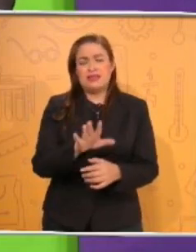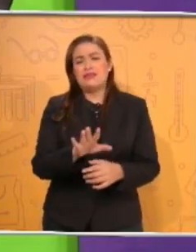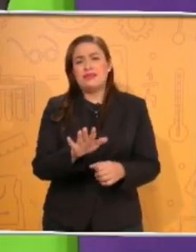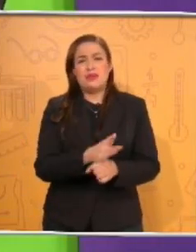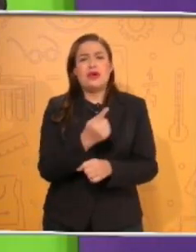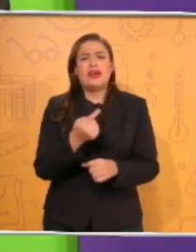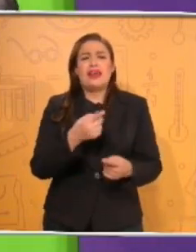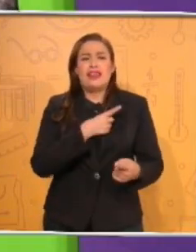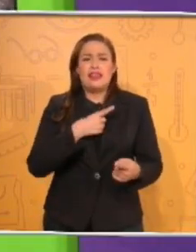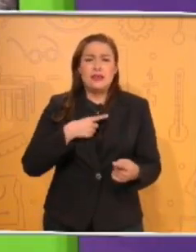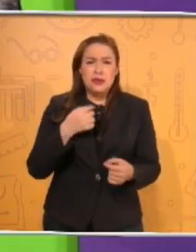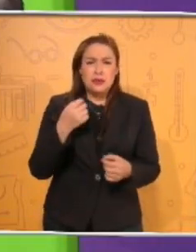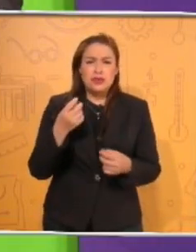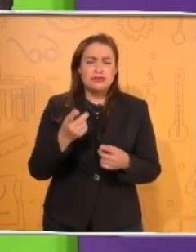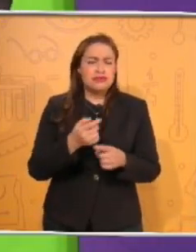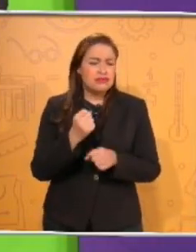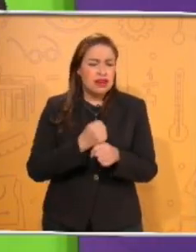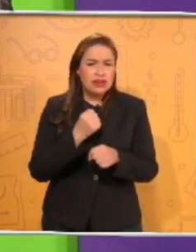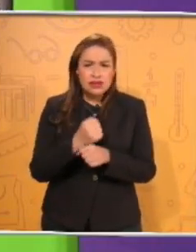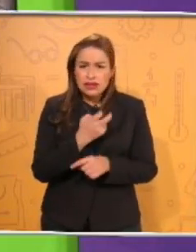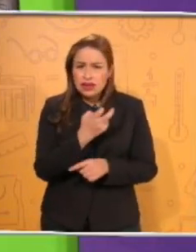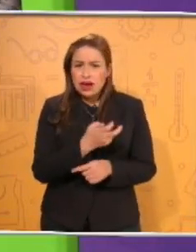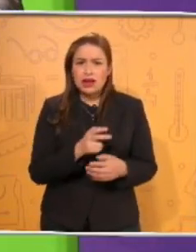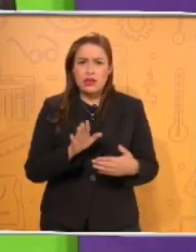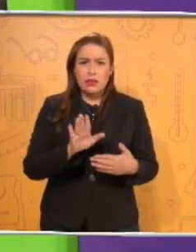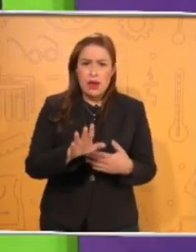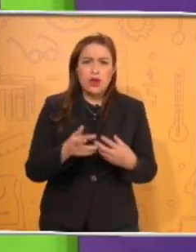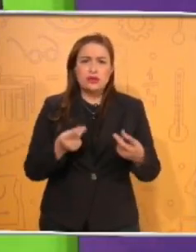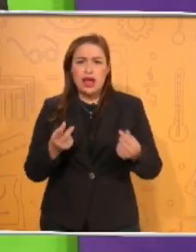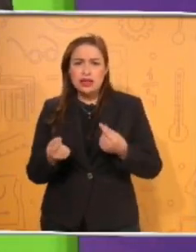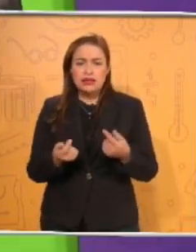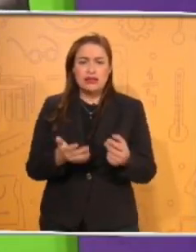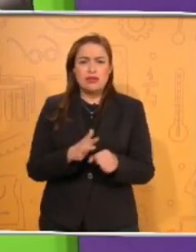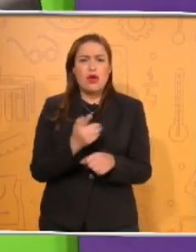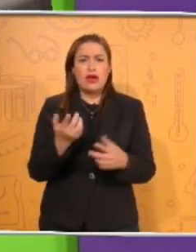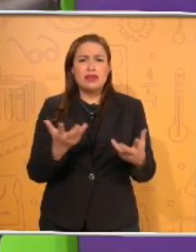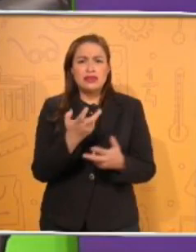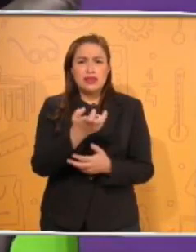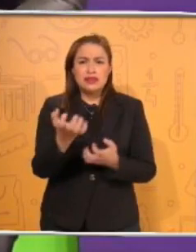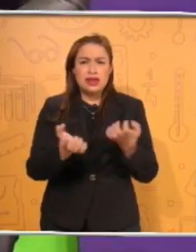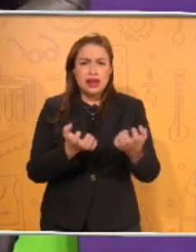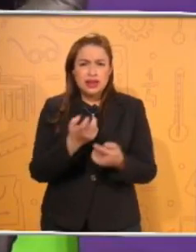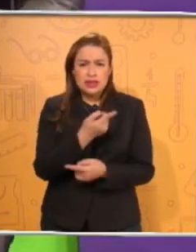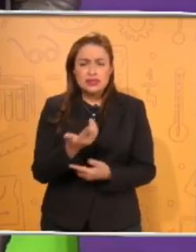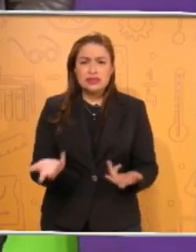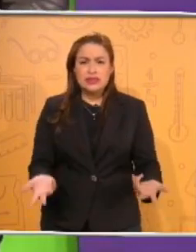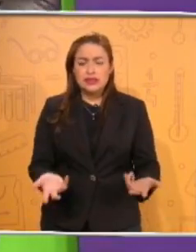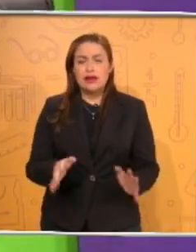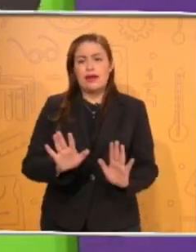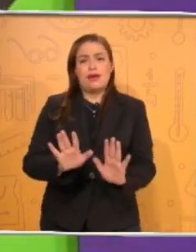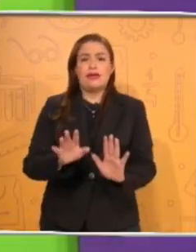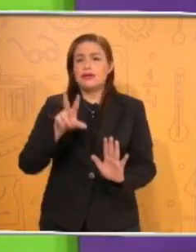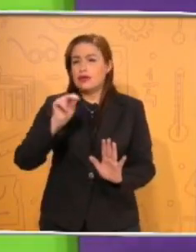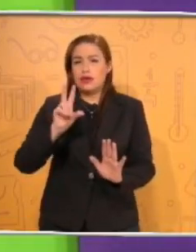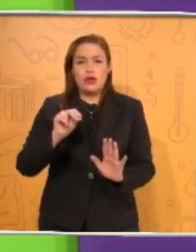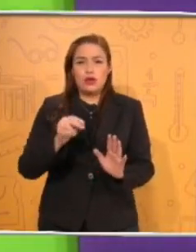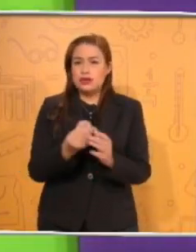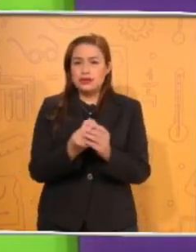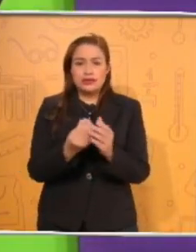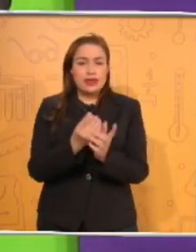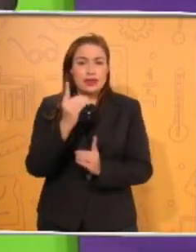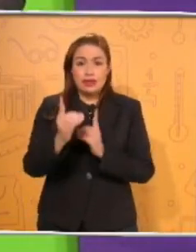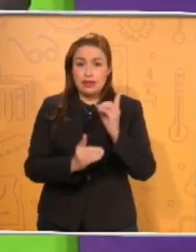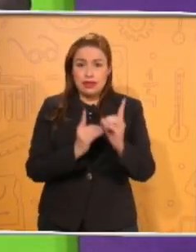practicing or working out, doing exercise? Well, if this is not the sport class, well,